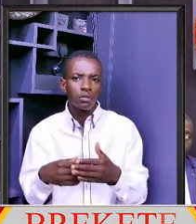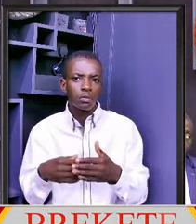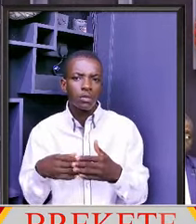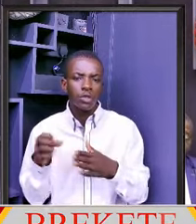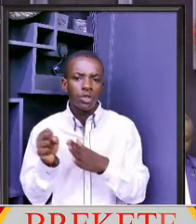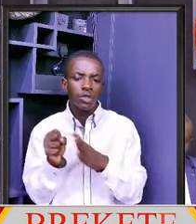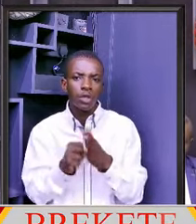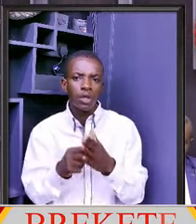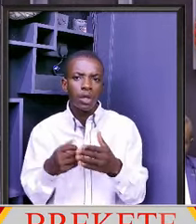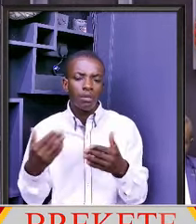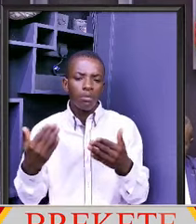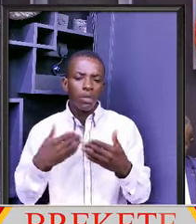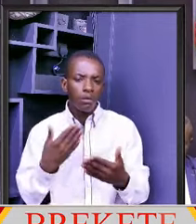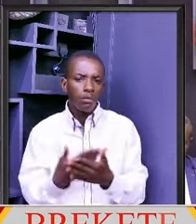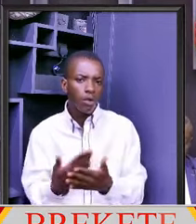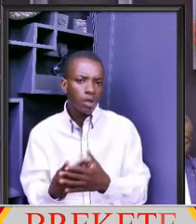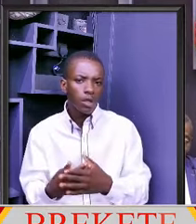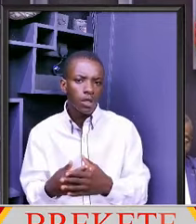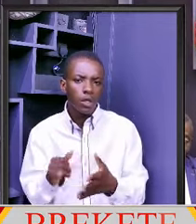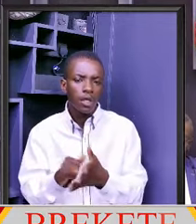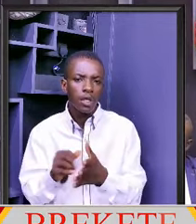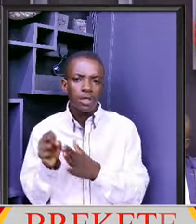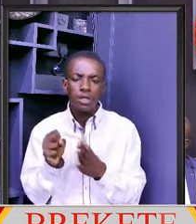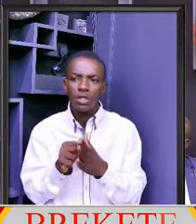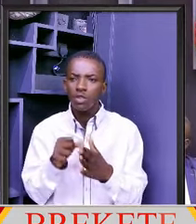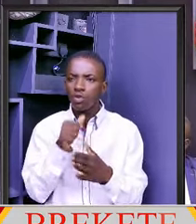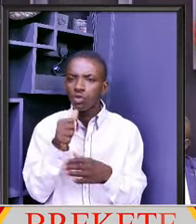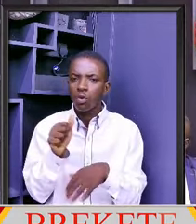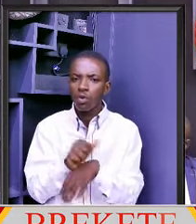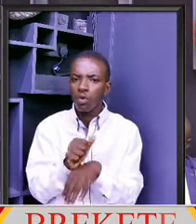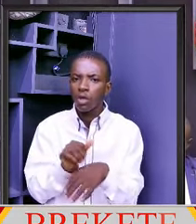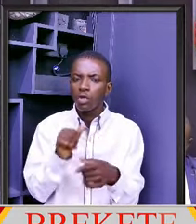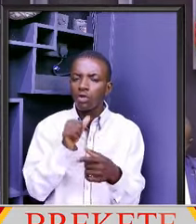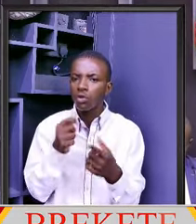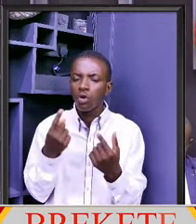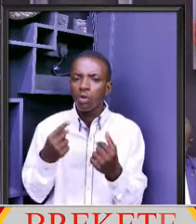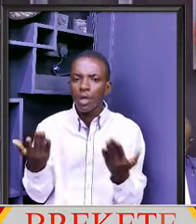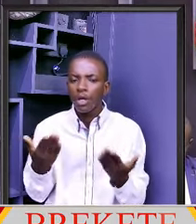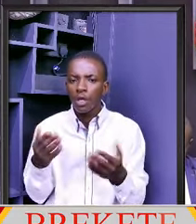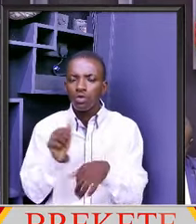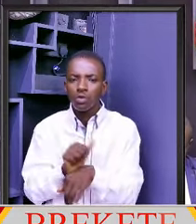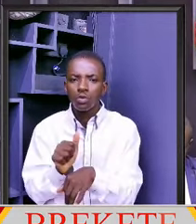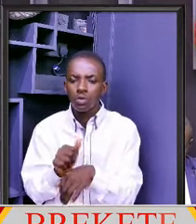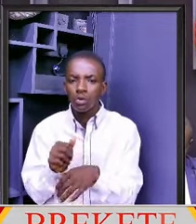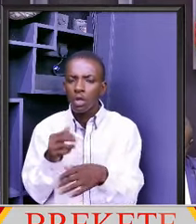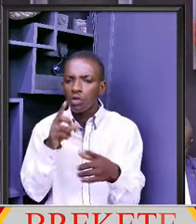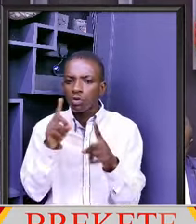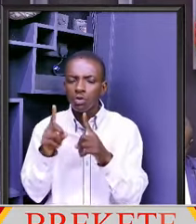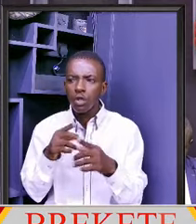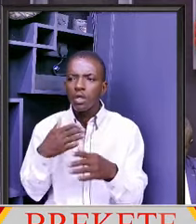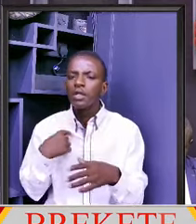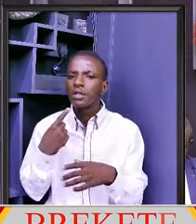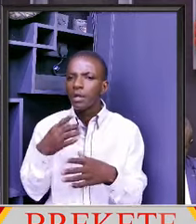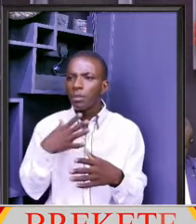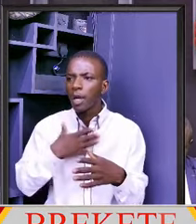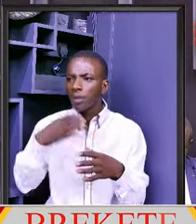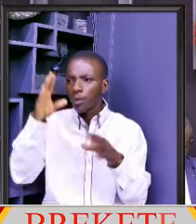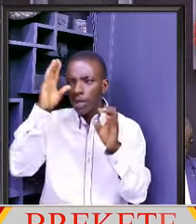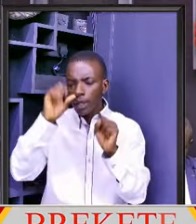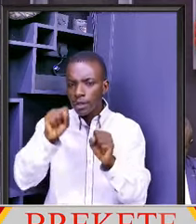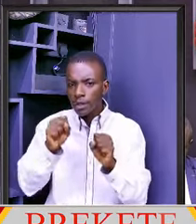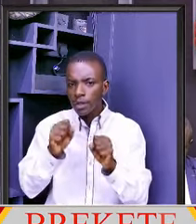to his state and generate money. That state that is not functional, it should not come here and talk. And I say, my president,